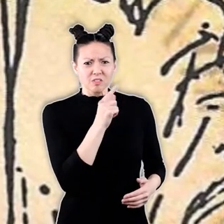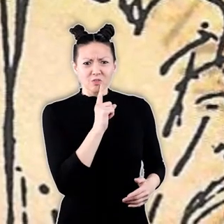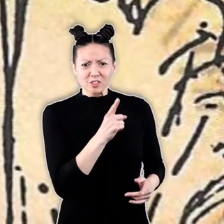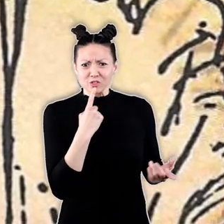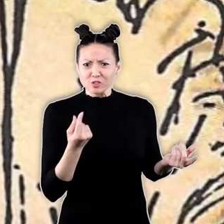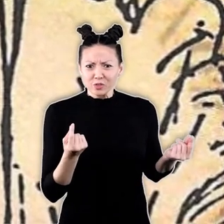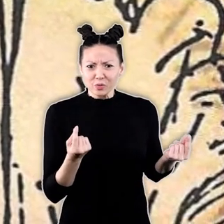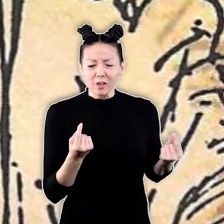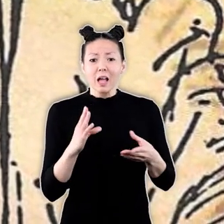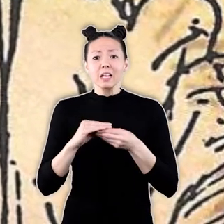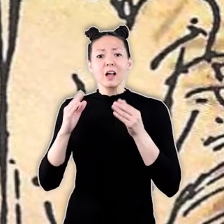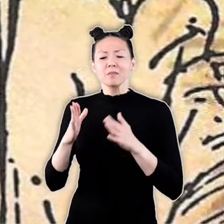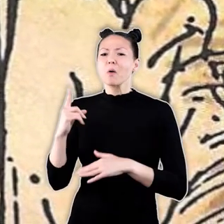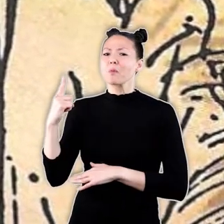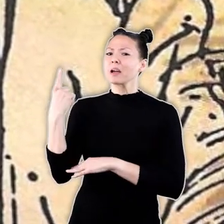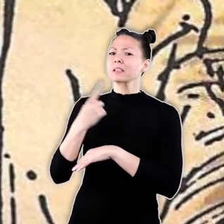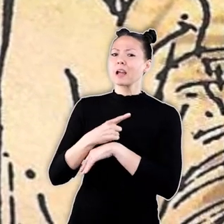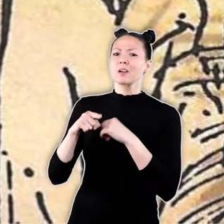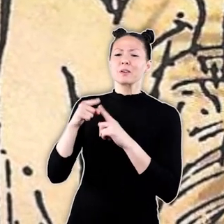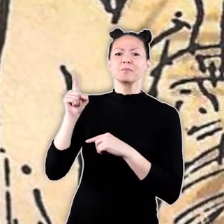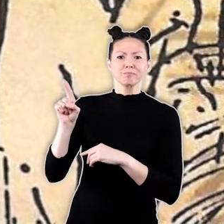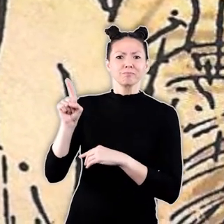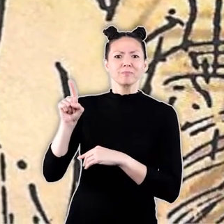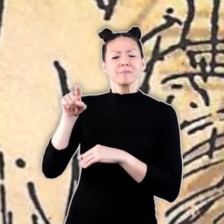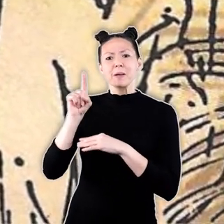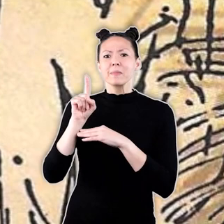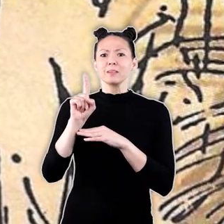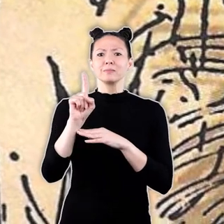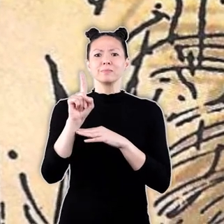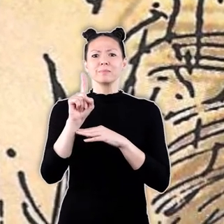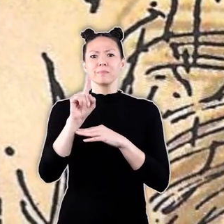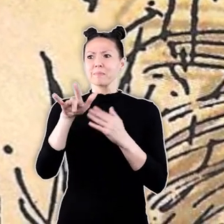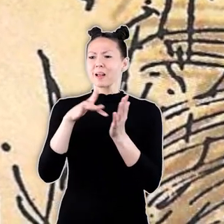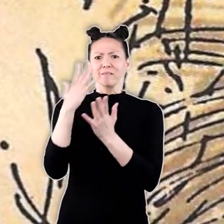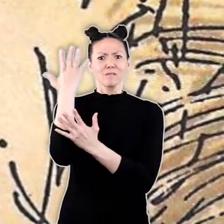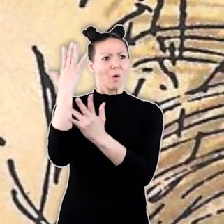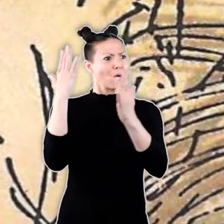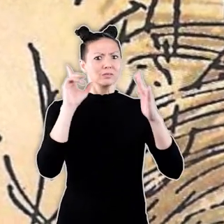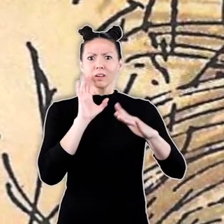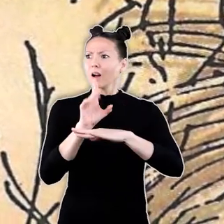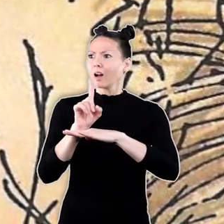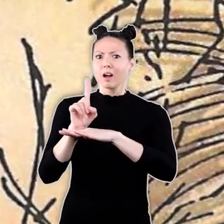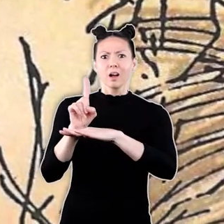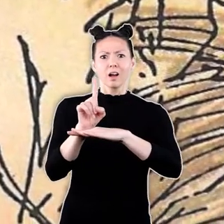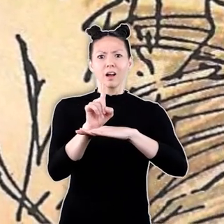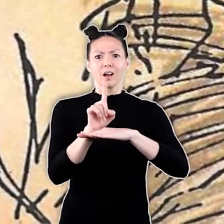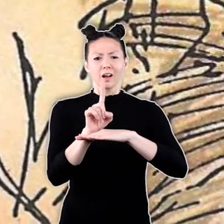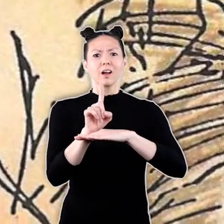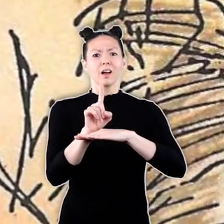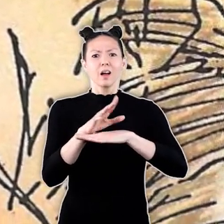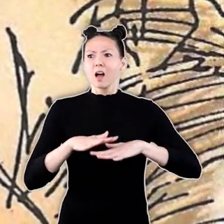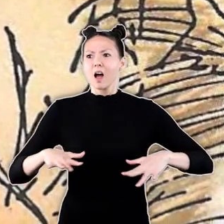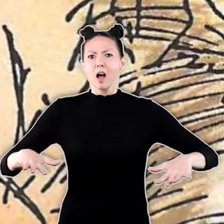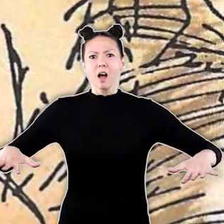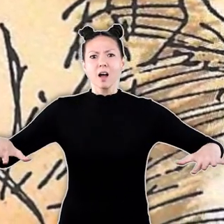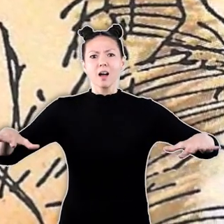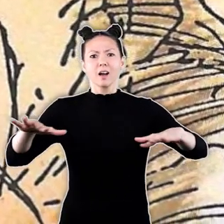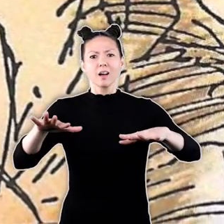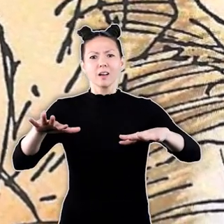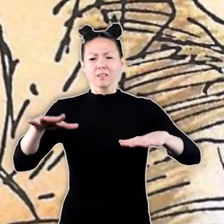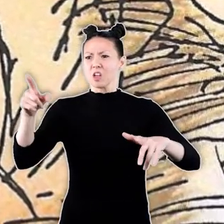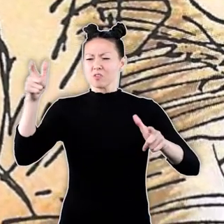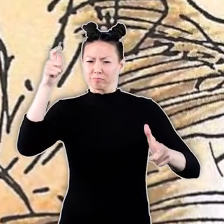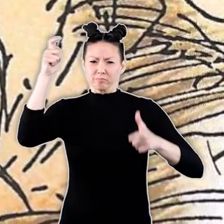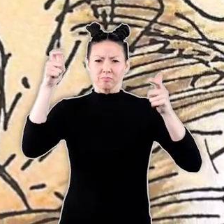One day, when he was out walking, he came to an open place in the middle of the forest. And in the middle of this place was a large